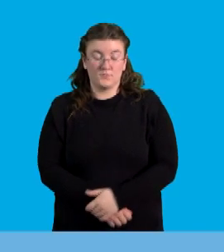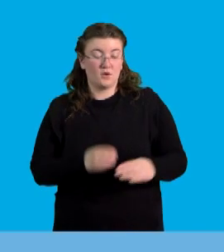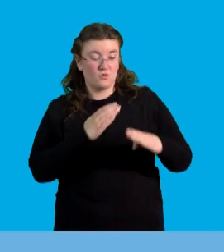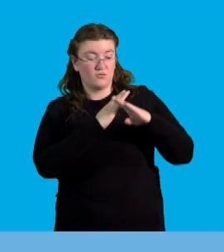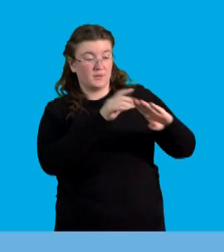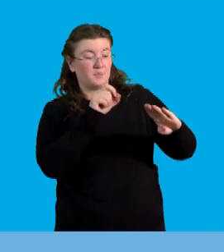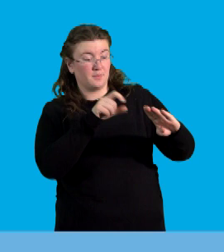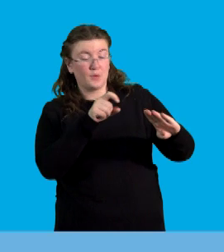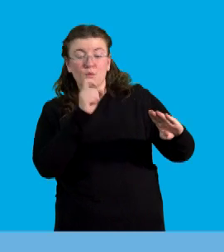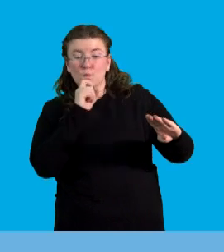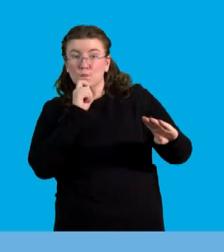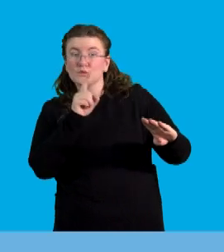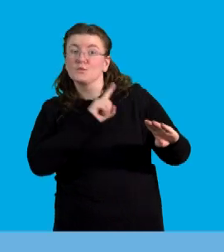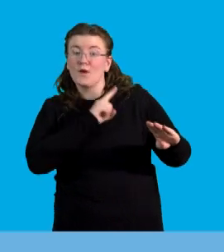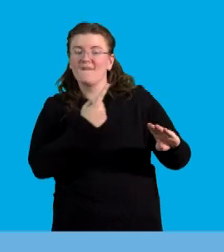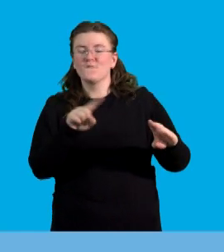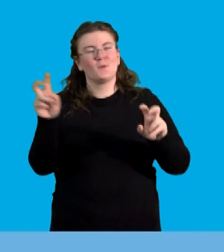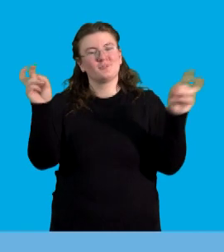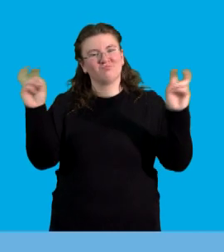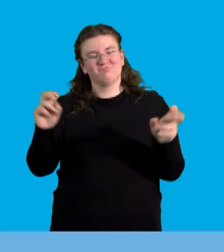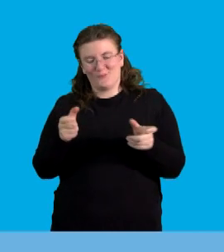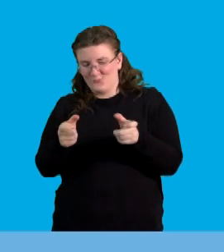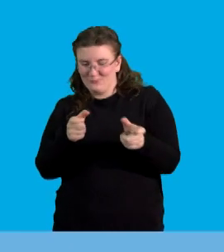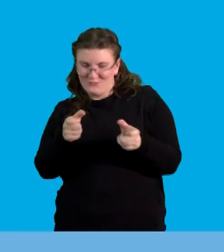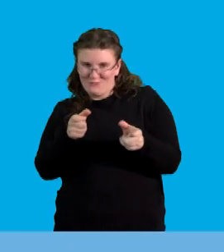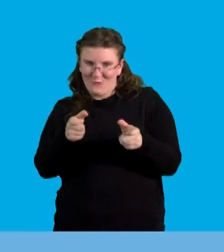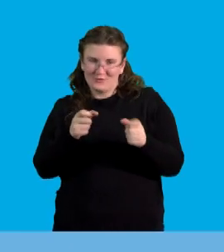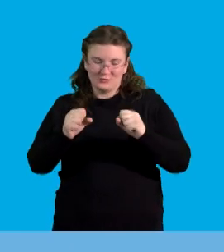the current strength.